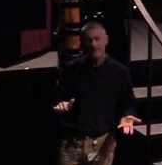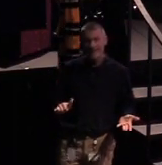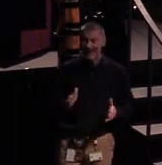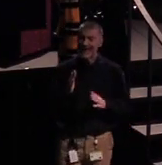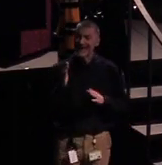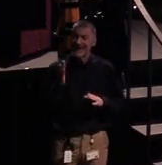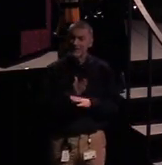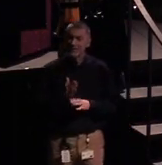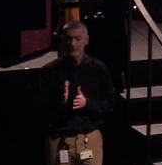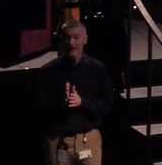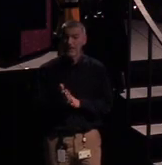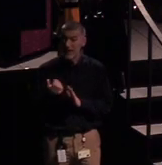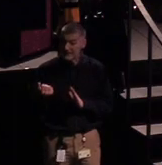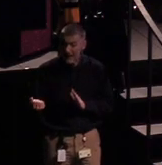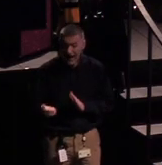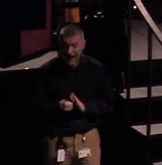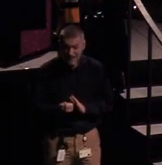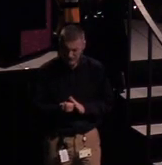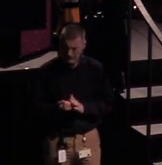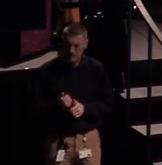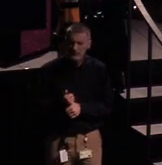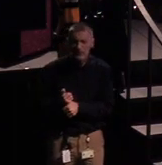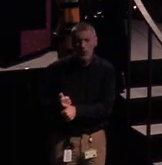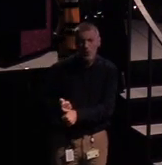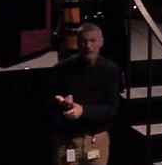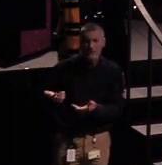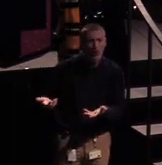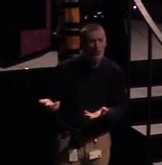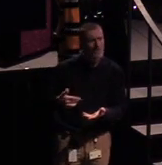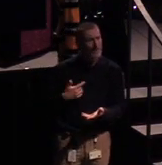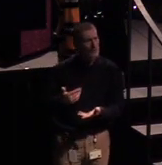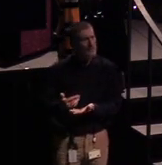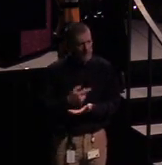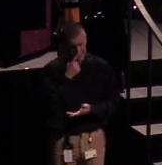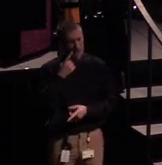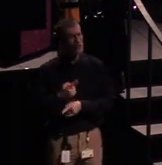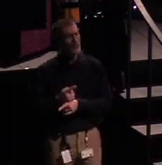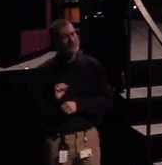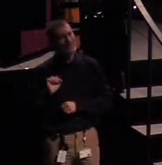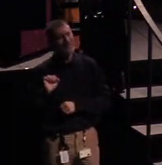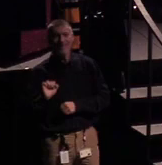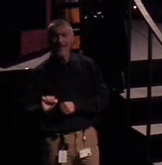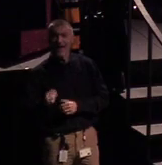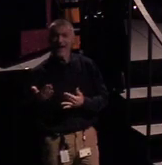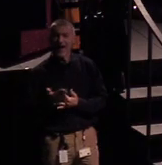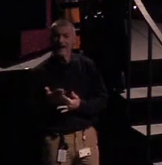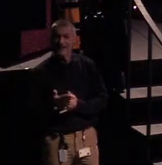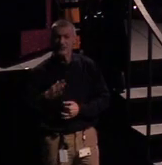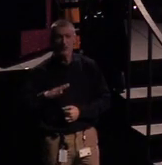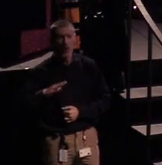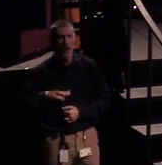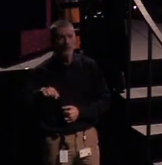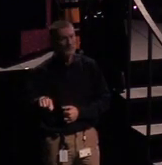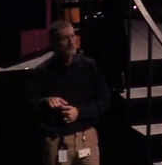impairments and it's really important that people are supported and feel safe talking about those access requirements for the things that